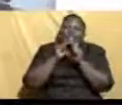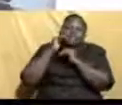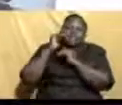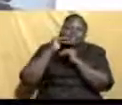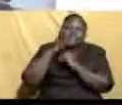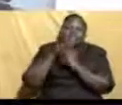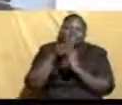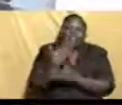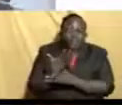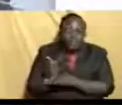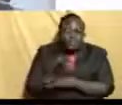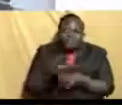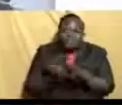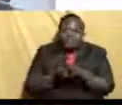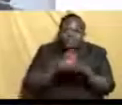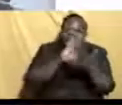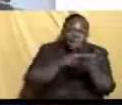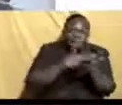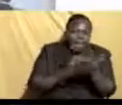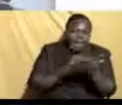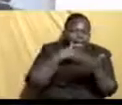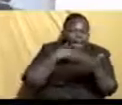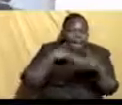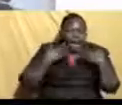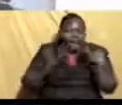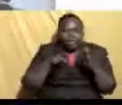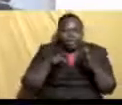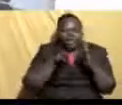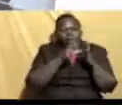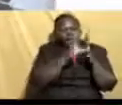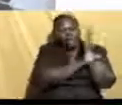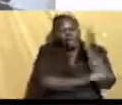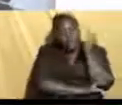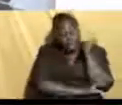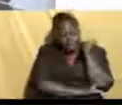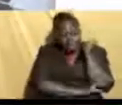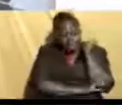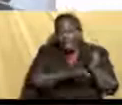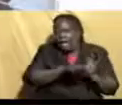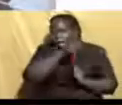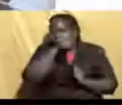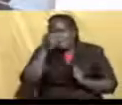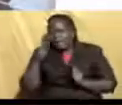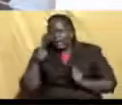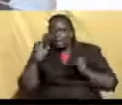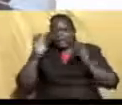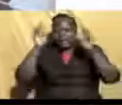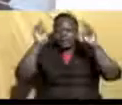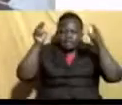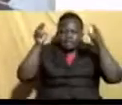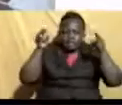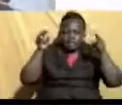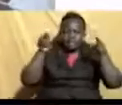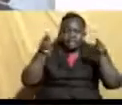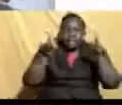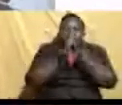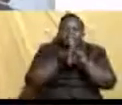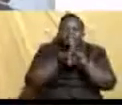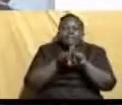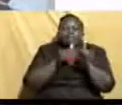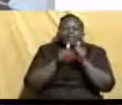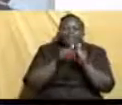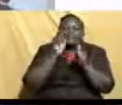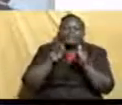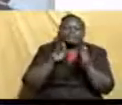doctrine and how it applies in our country. The other reason why the basic structure doctrine must apply in our country